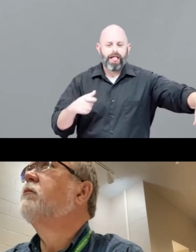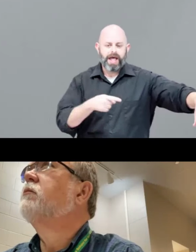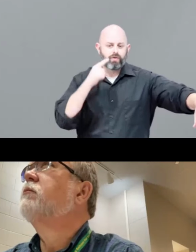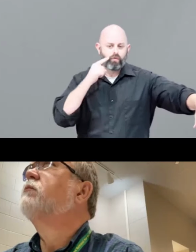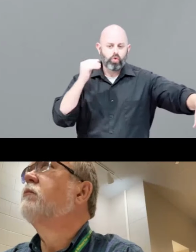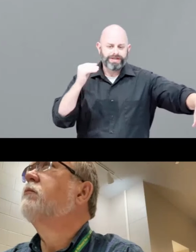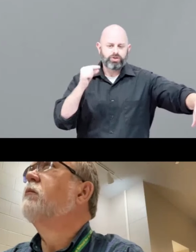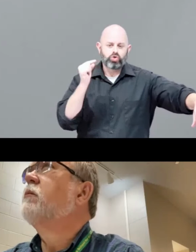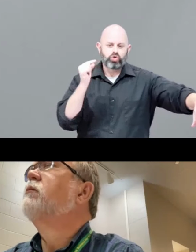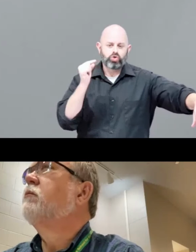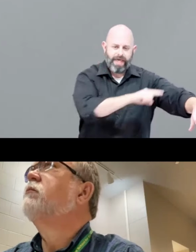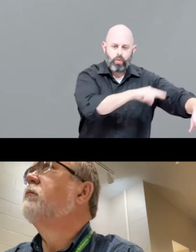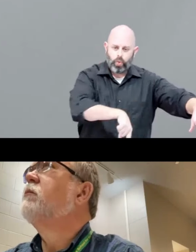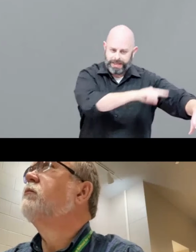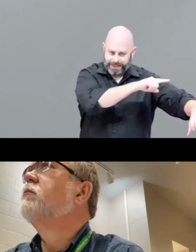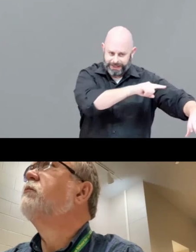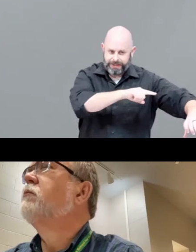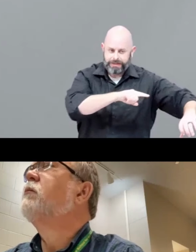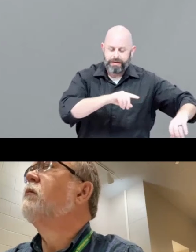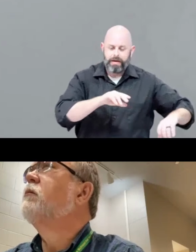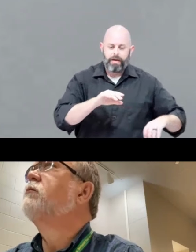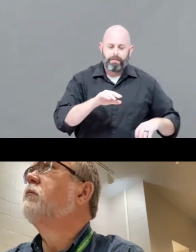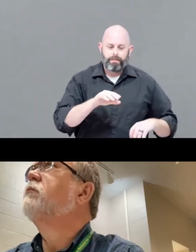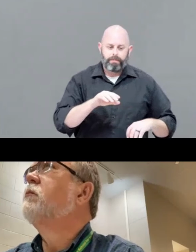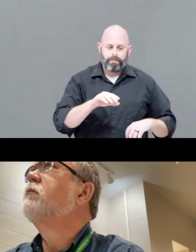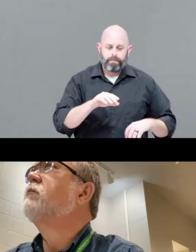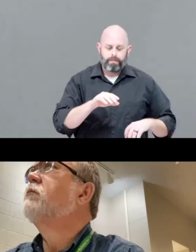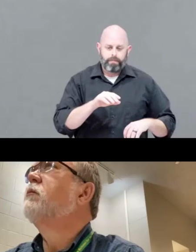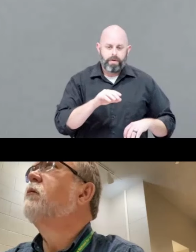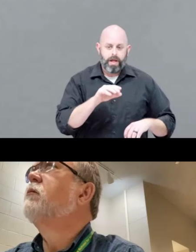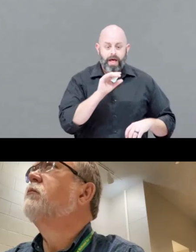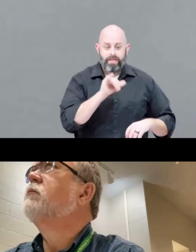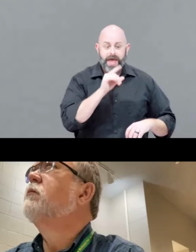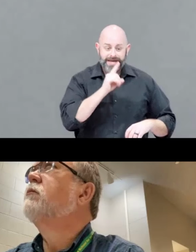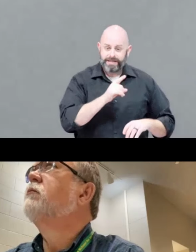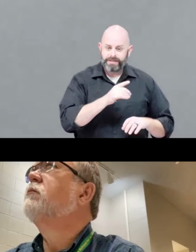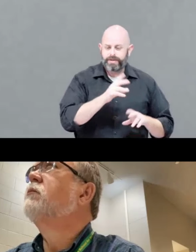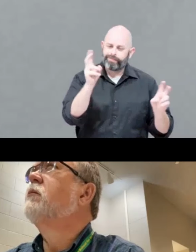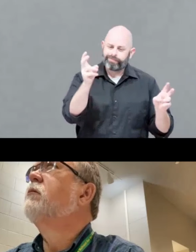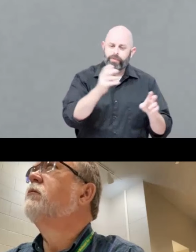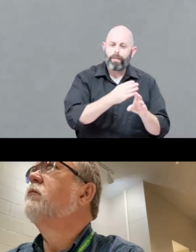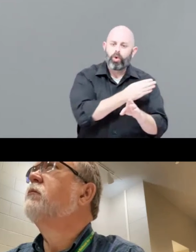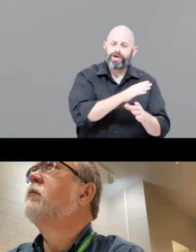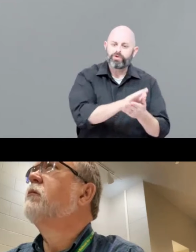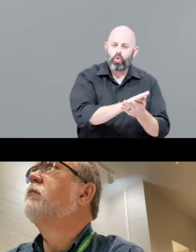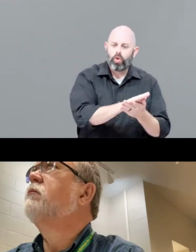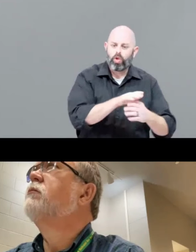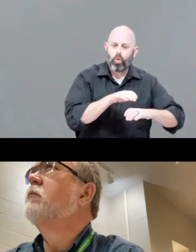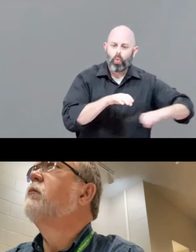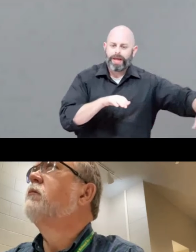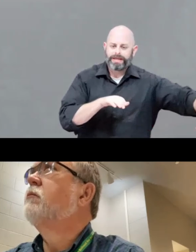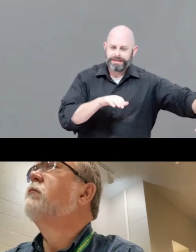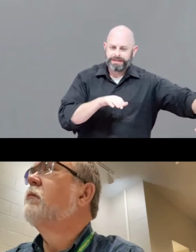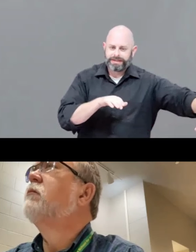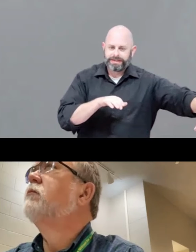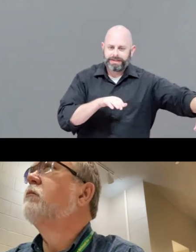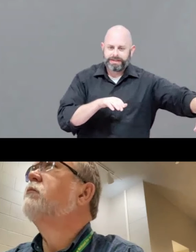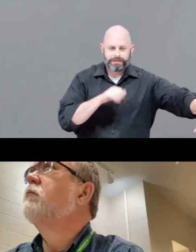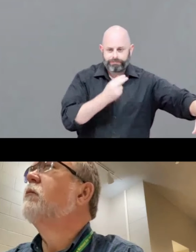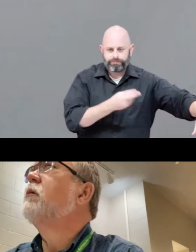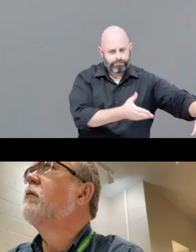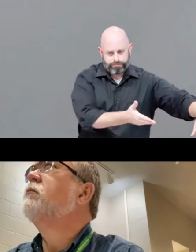our teachers. And that is the preschool wing. And